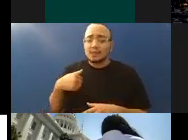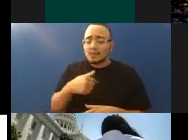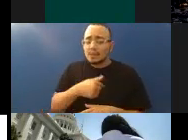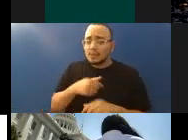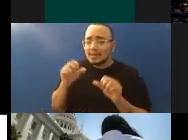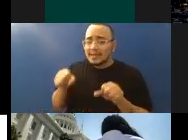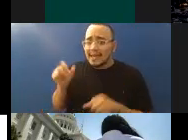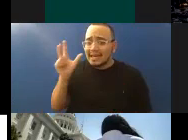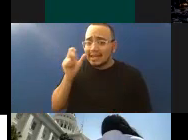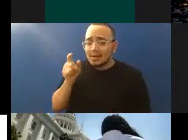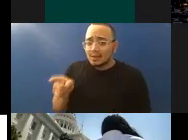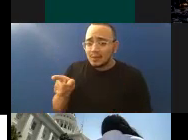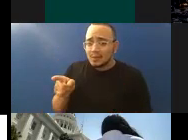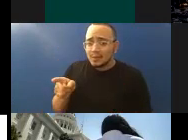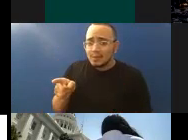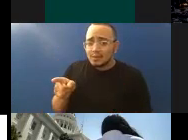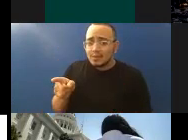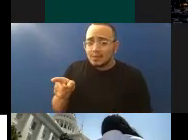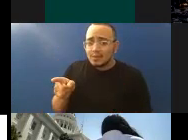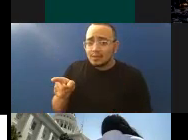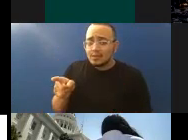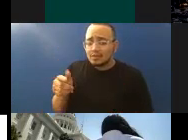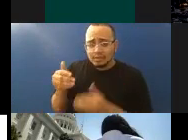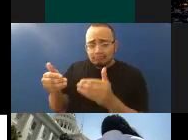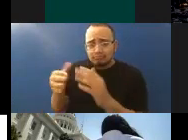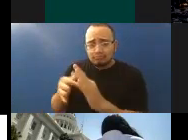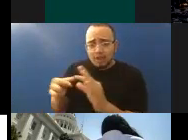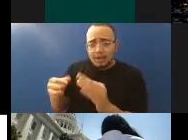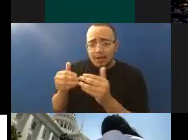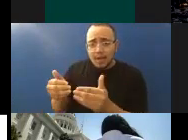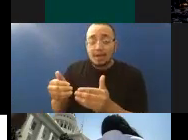Other folks are muted. Mm-hmm. So just continue talking. Okay.